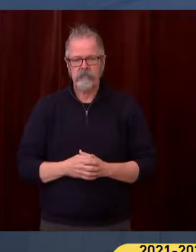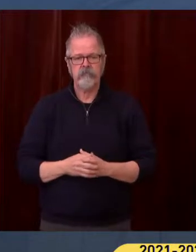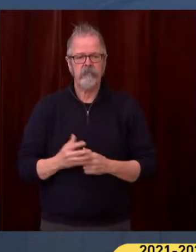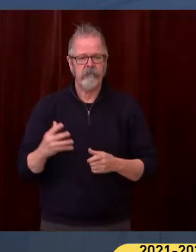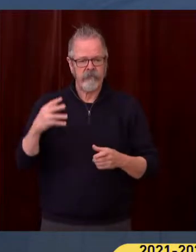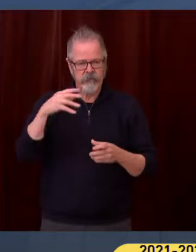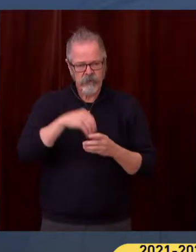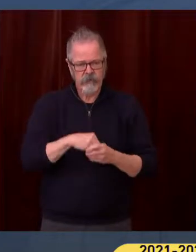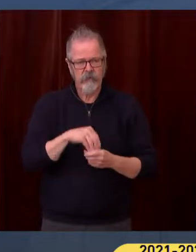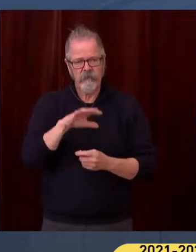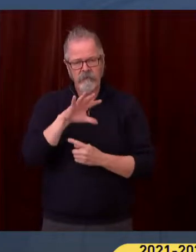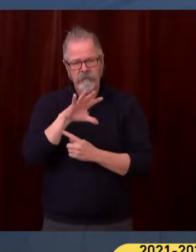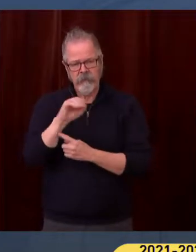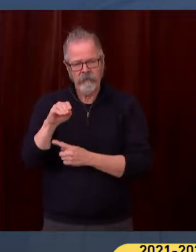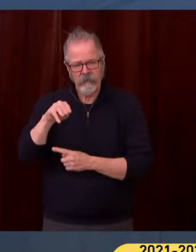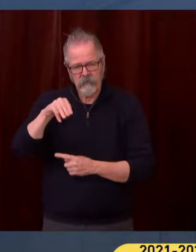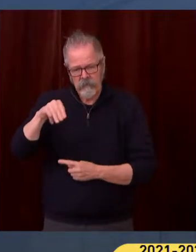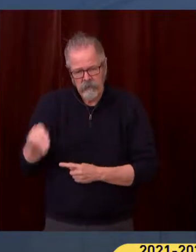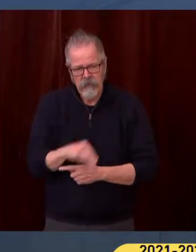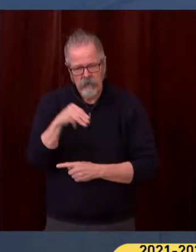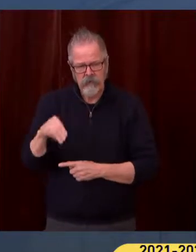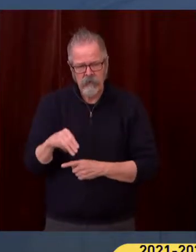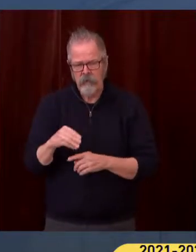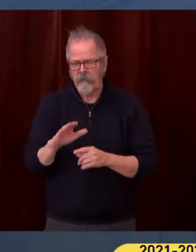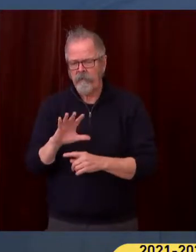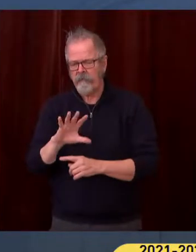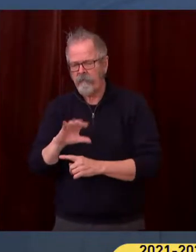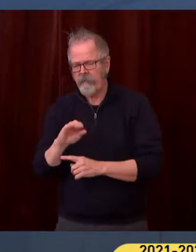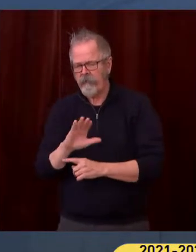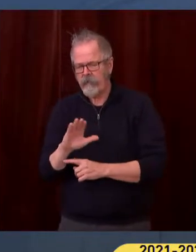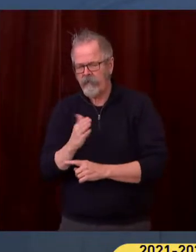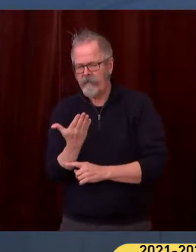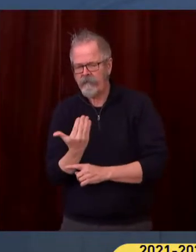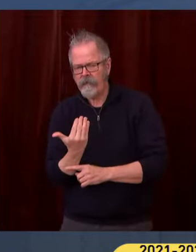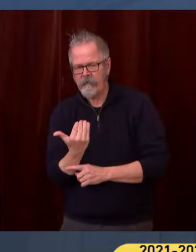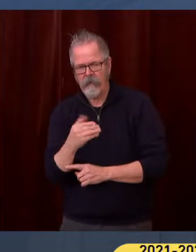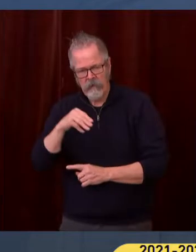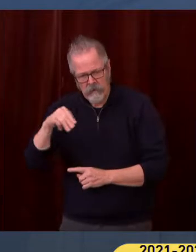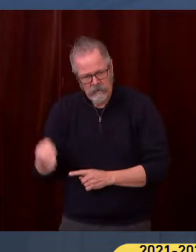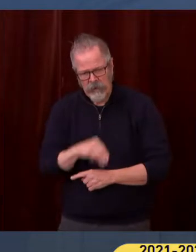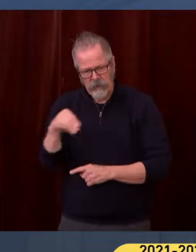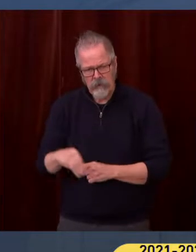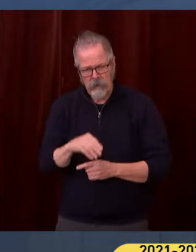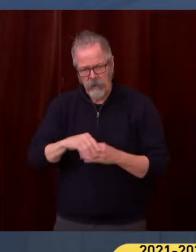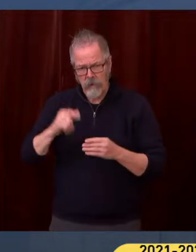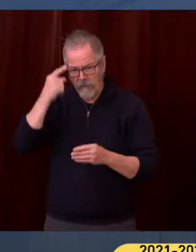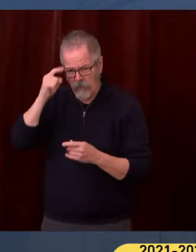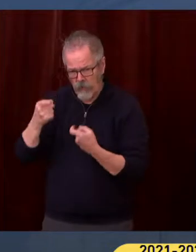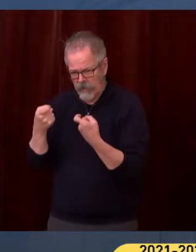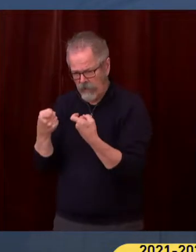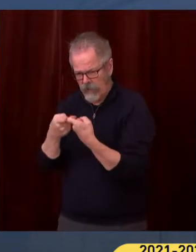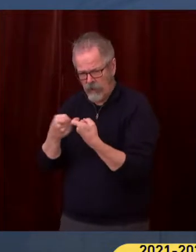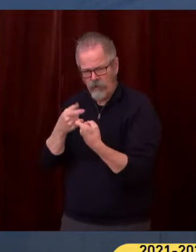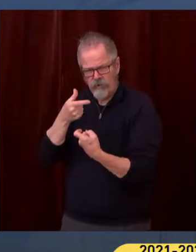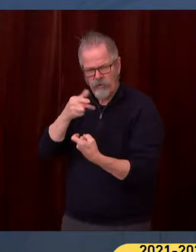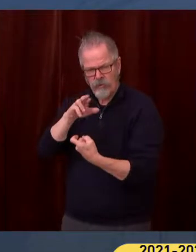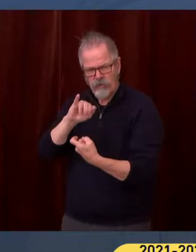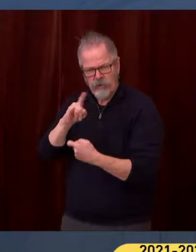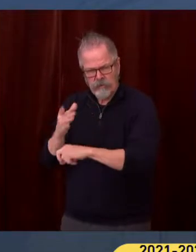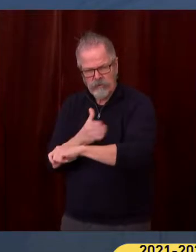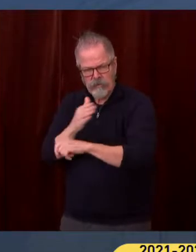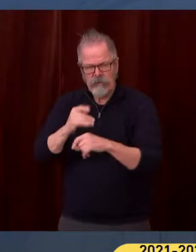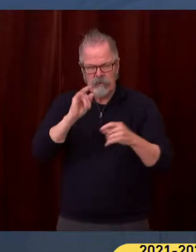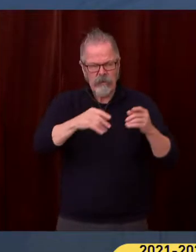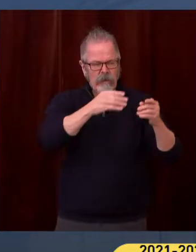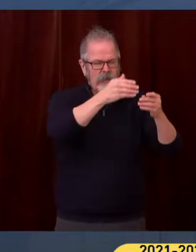integration of renewable energy sources. And $15 million for research and development of clean energy technologies. $20